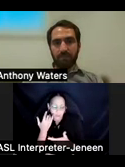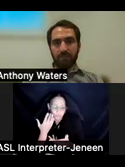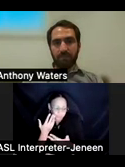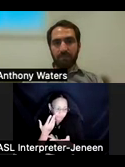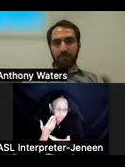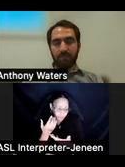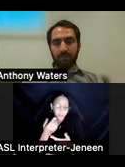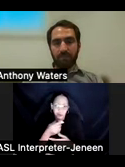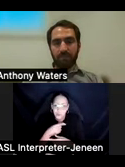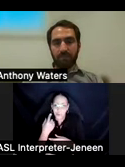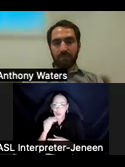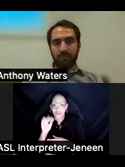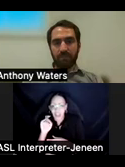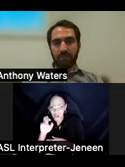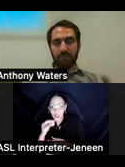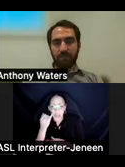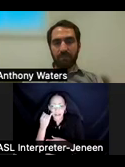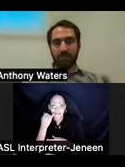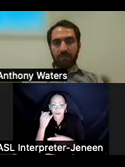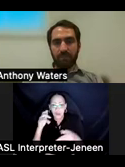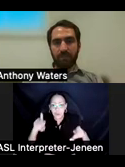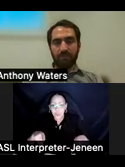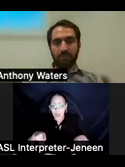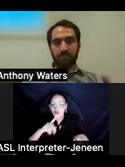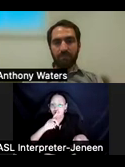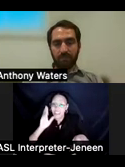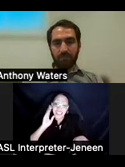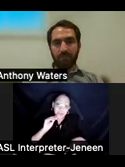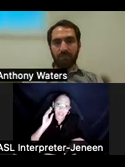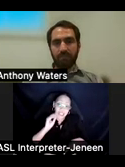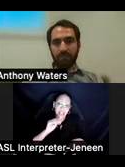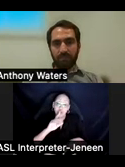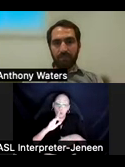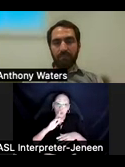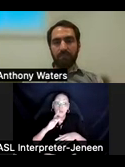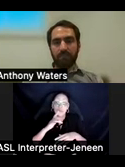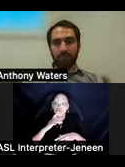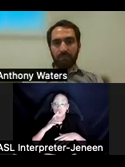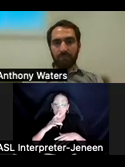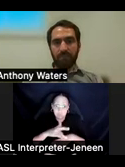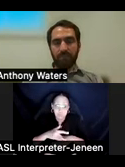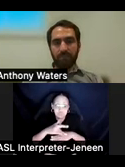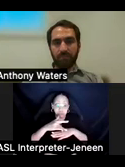really experiences a chronic suicidal ideation, where they've been